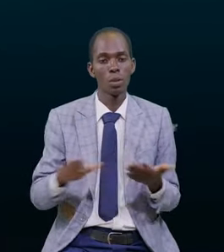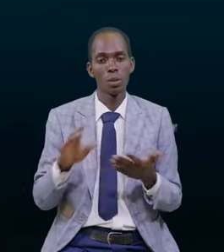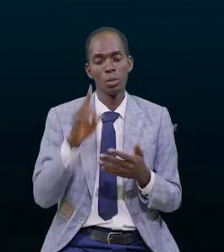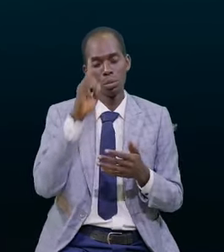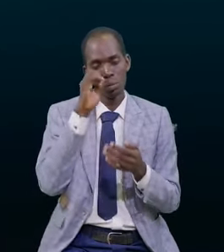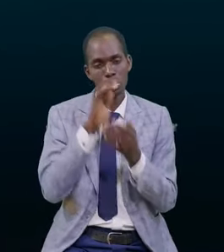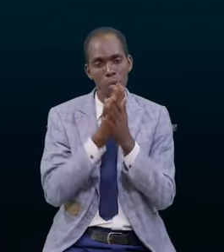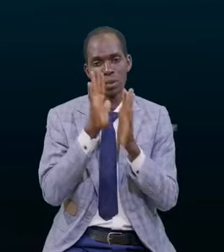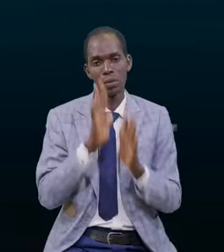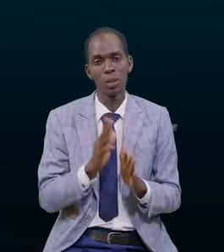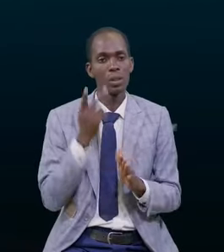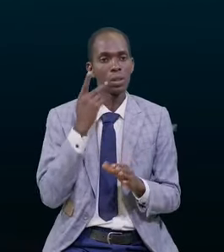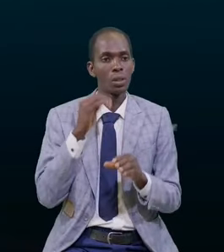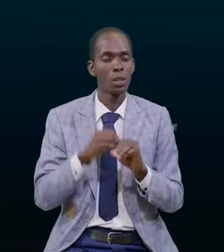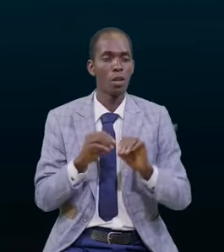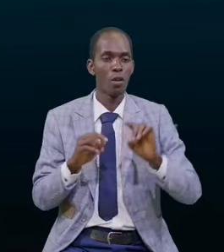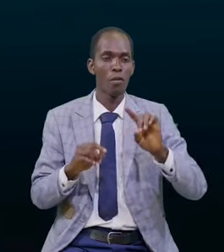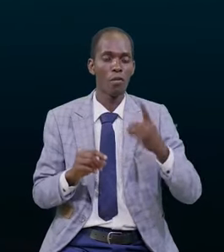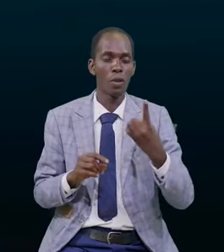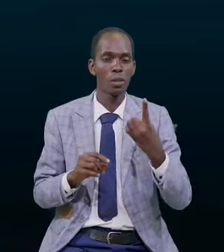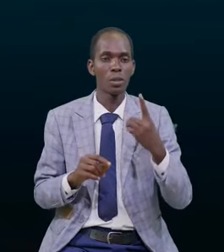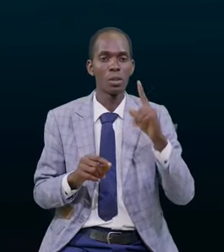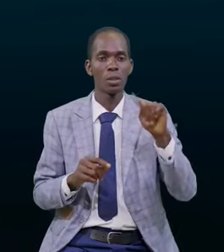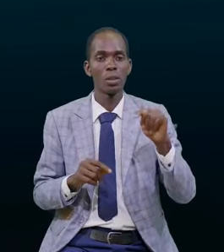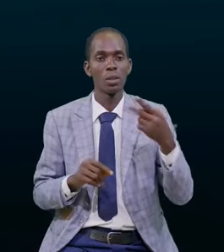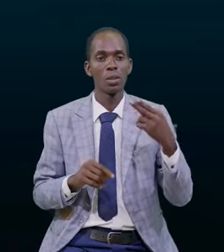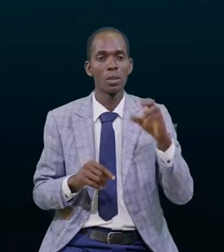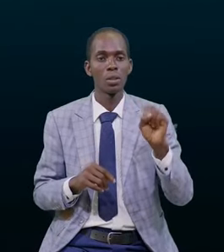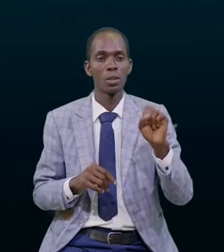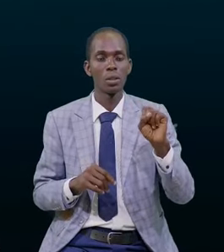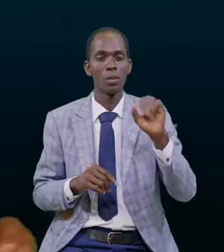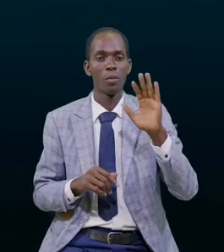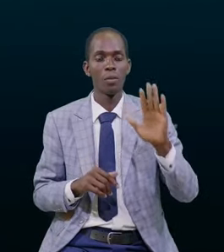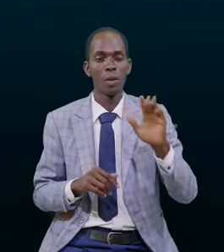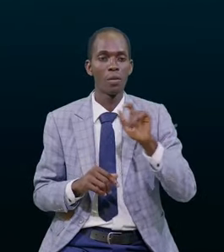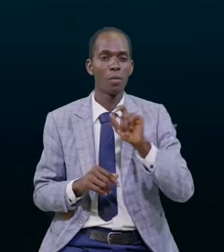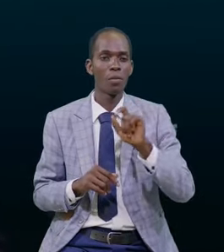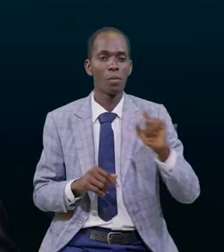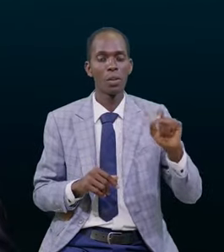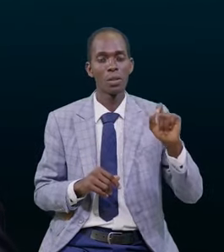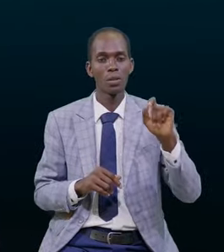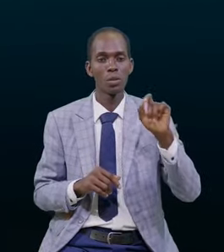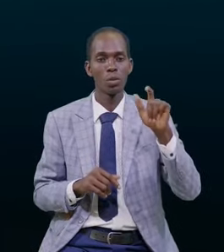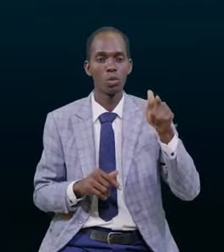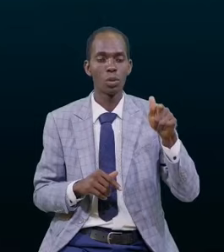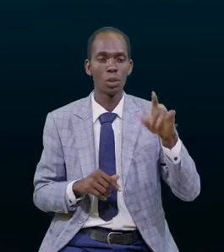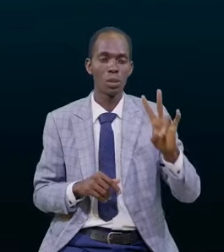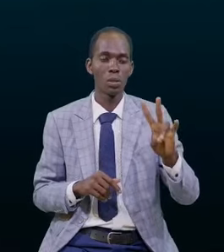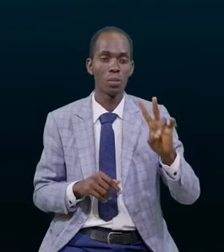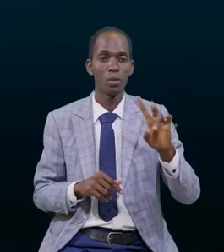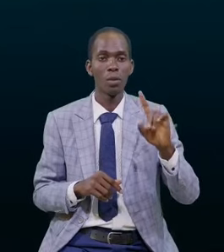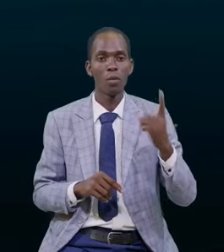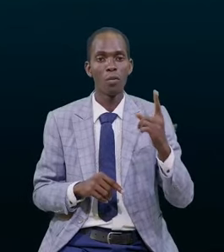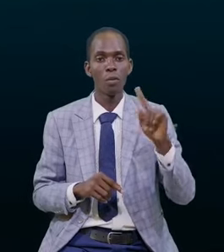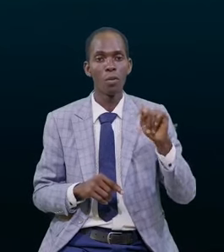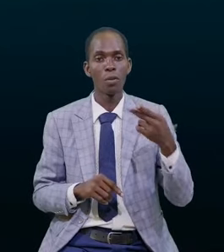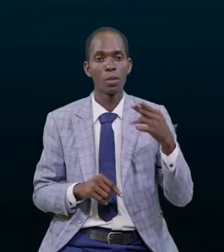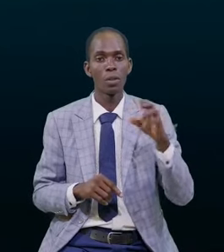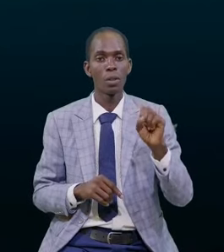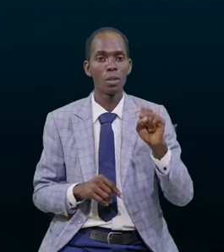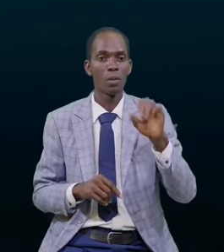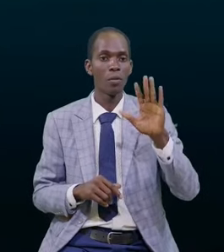5 1 Thessalonians chapter 5 I'm reading here in verse 27 I charge you by the